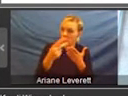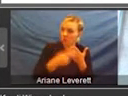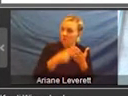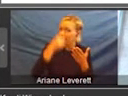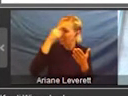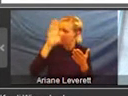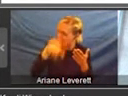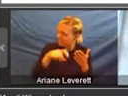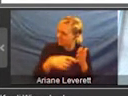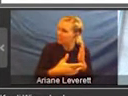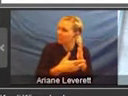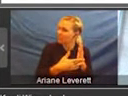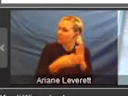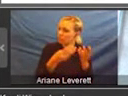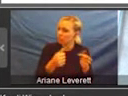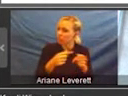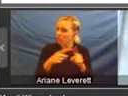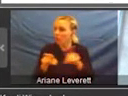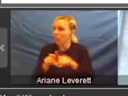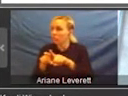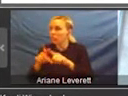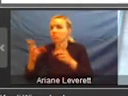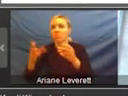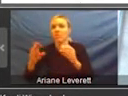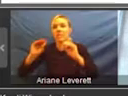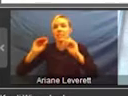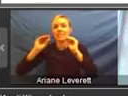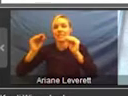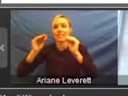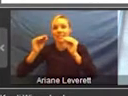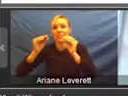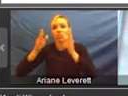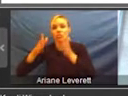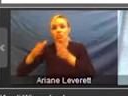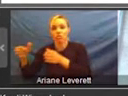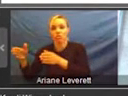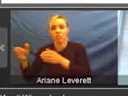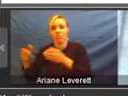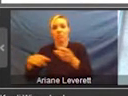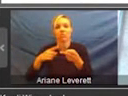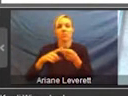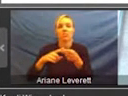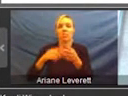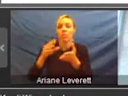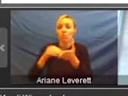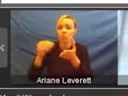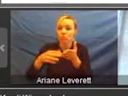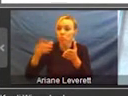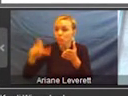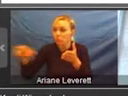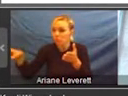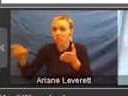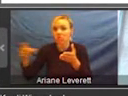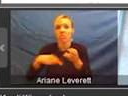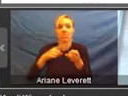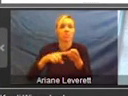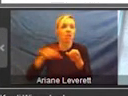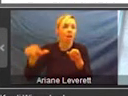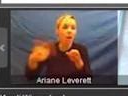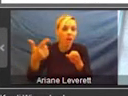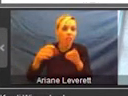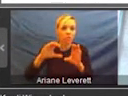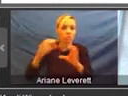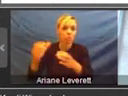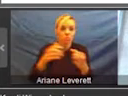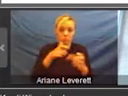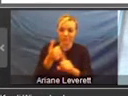solution, but educators, students, all target groups that somehow are affected or are affecting an